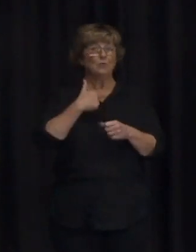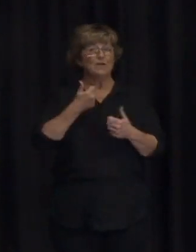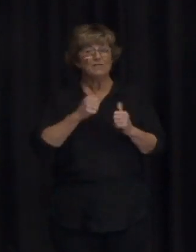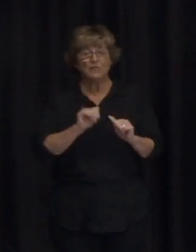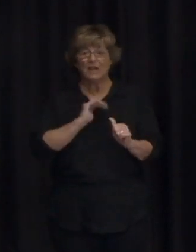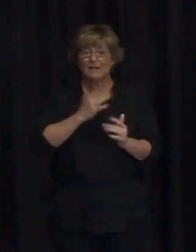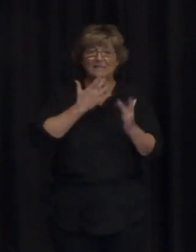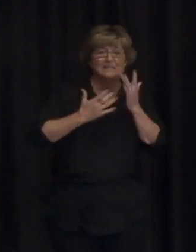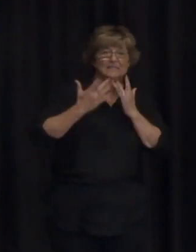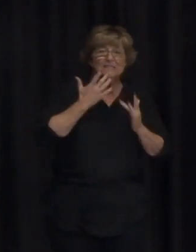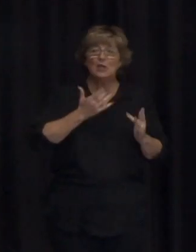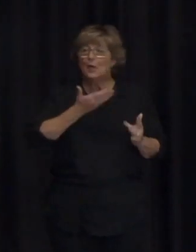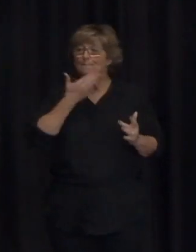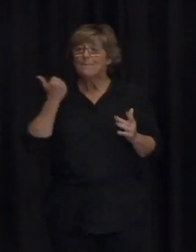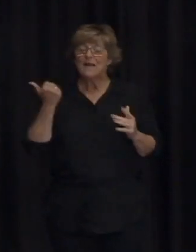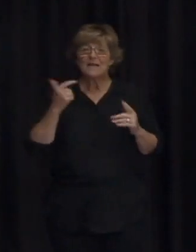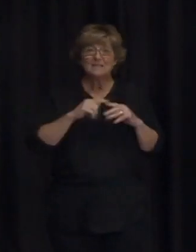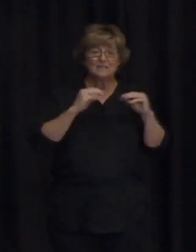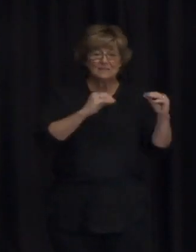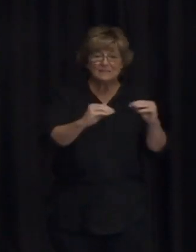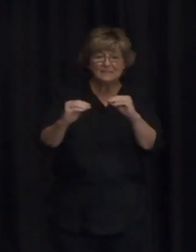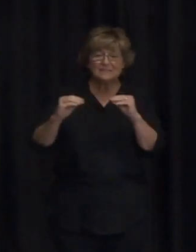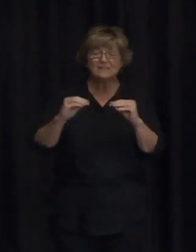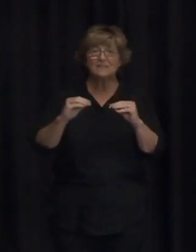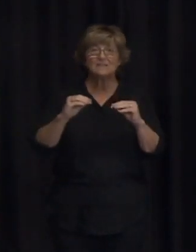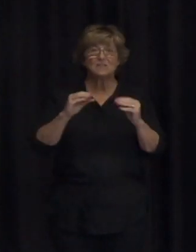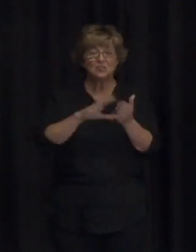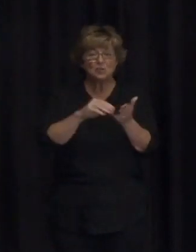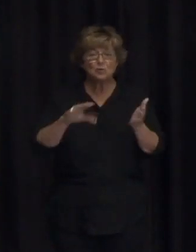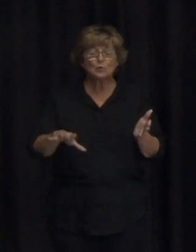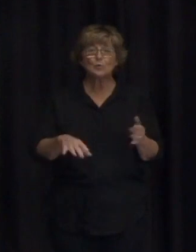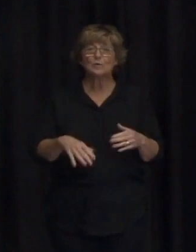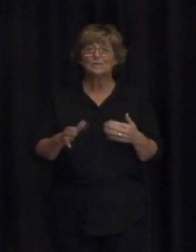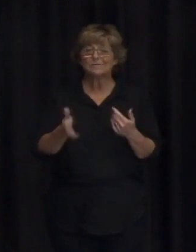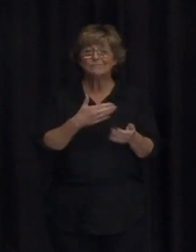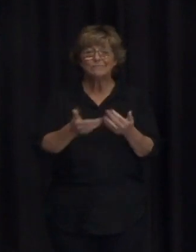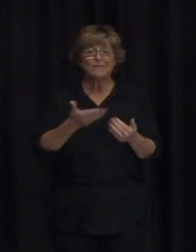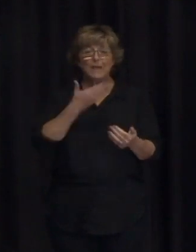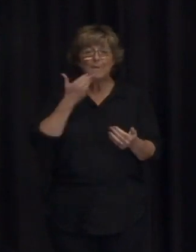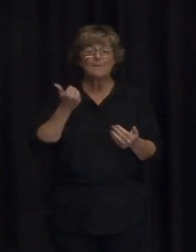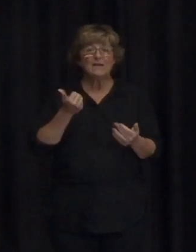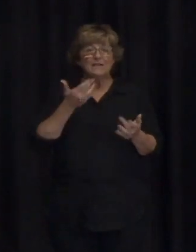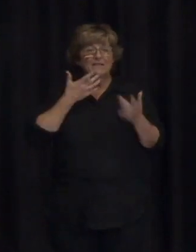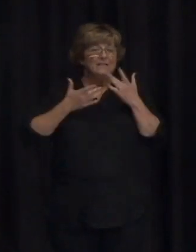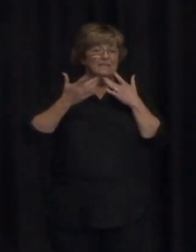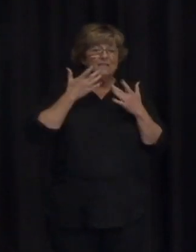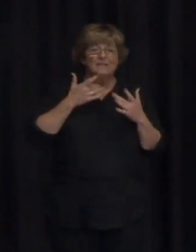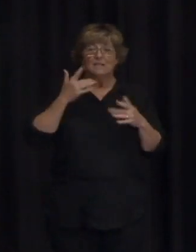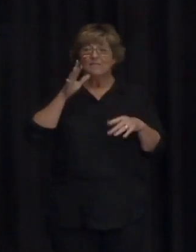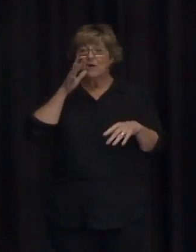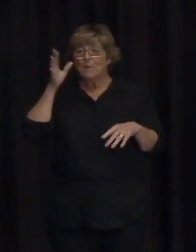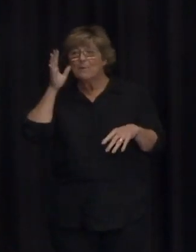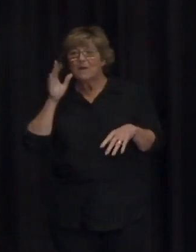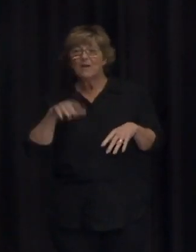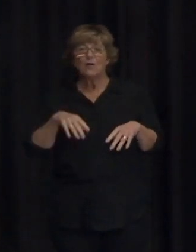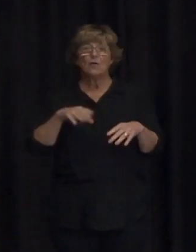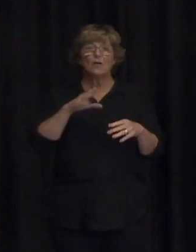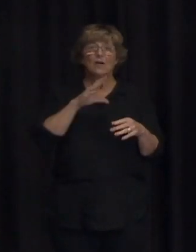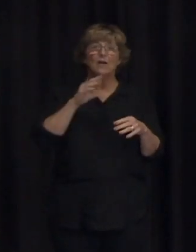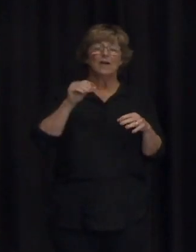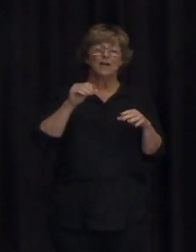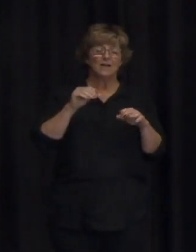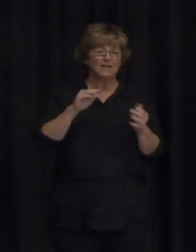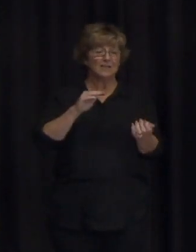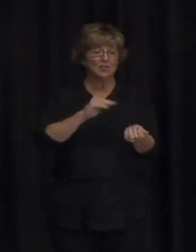our educators to try to keep our students on track, despite the best efforts of parents, of pediatricians, of mental health